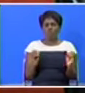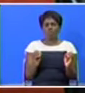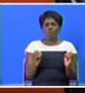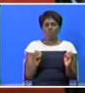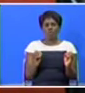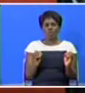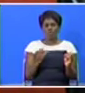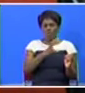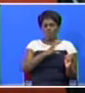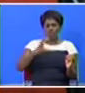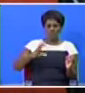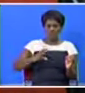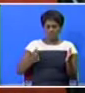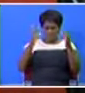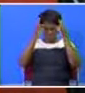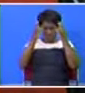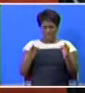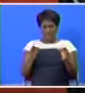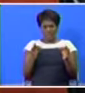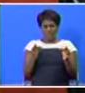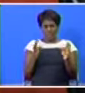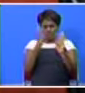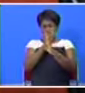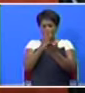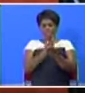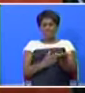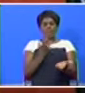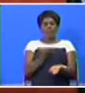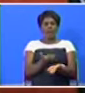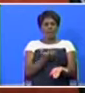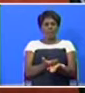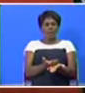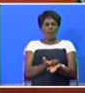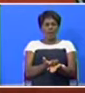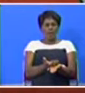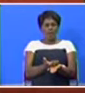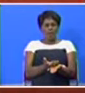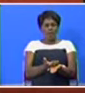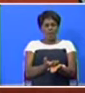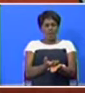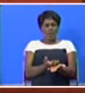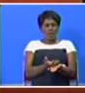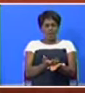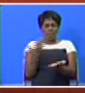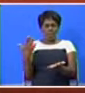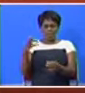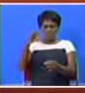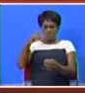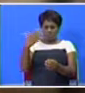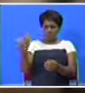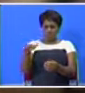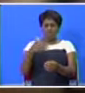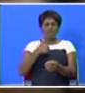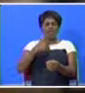noteworthy that the commission instead decided to lodge, and I dare say so inappropriately, an electronic document allegedly containing the